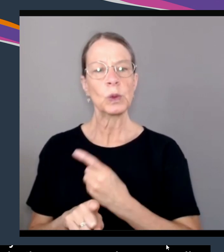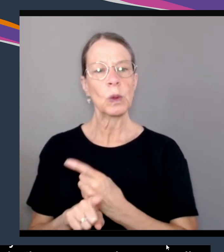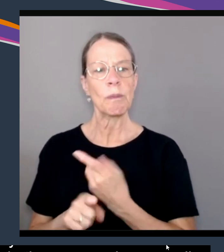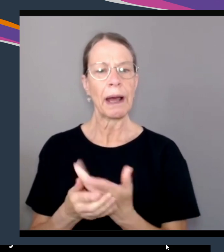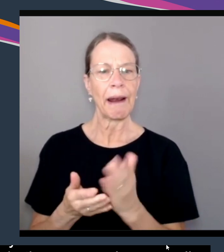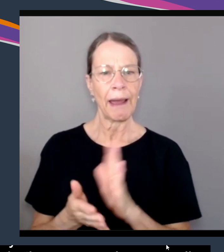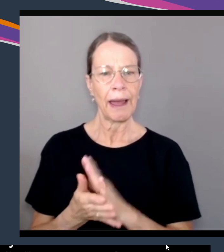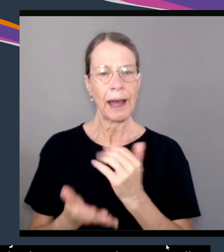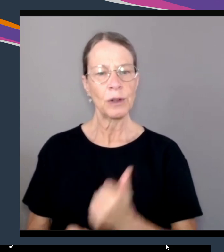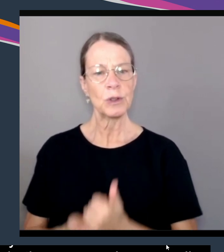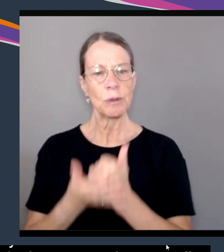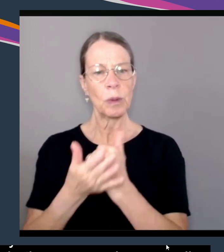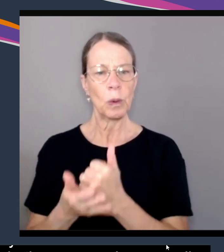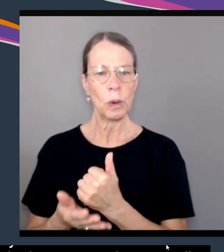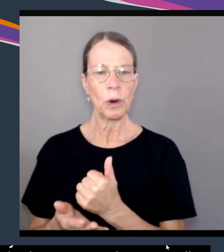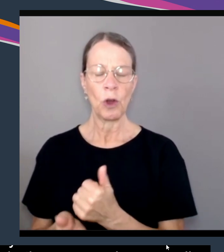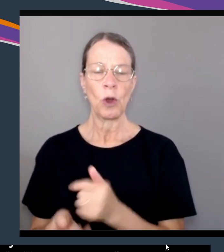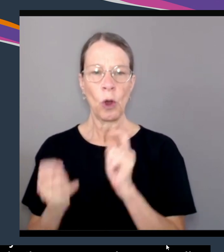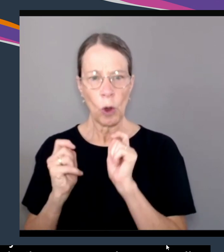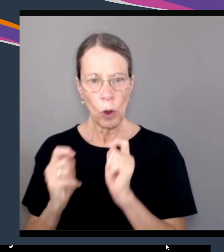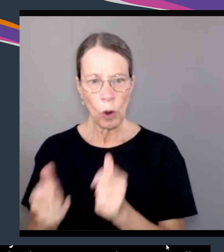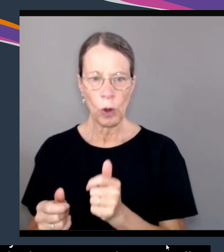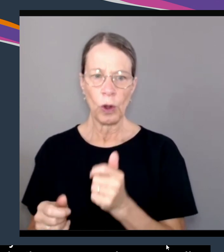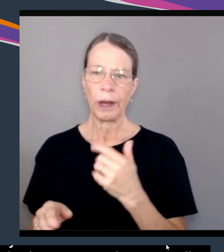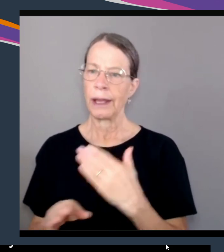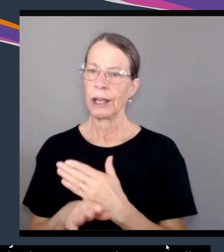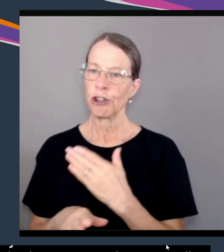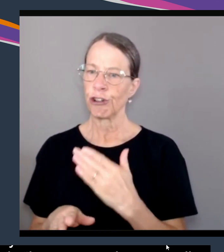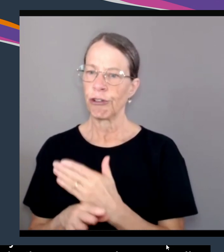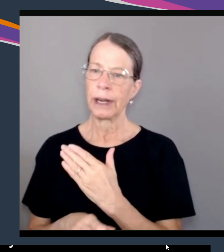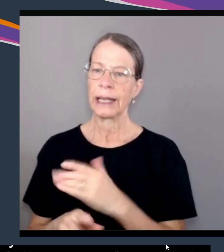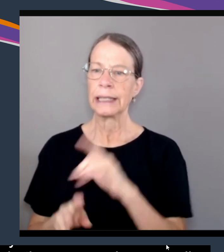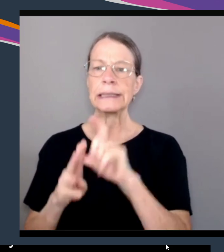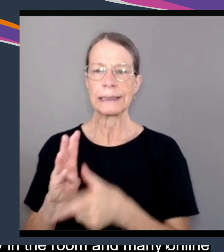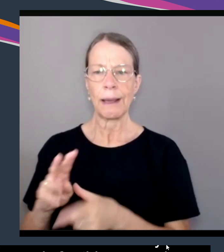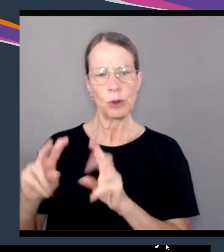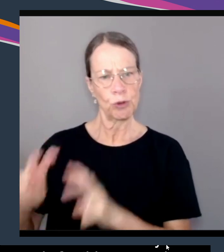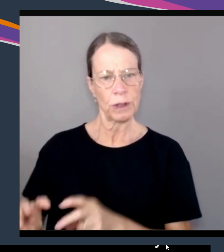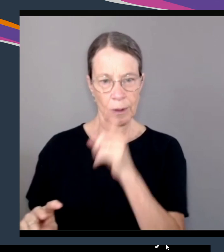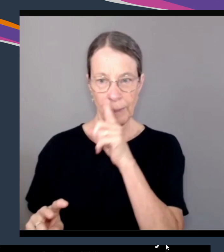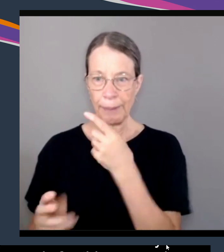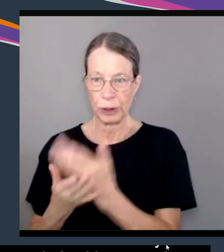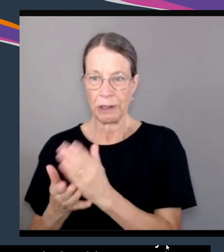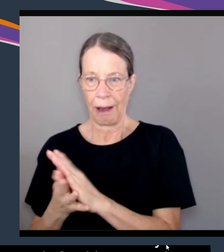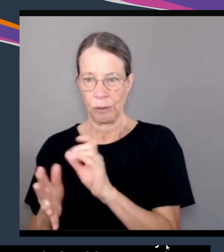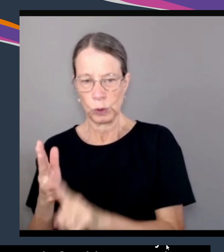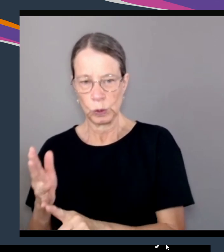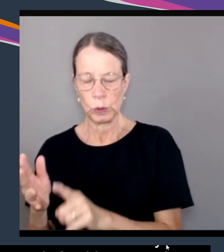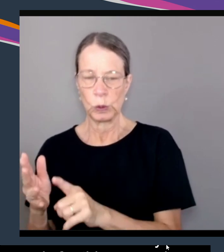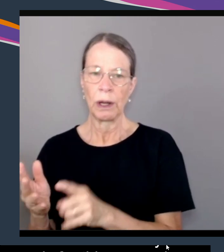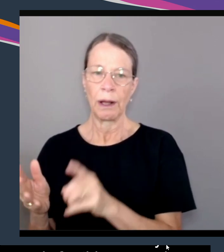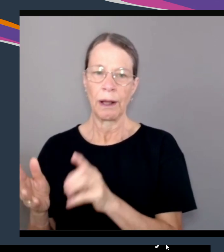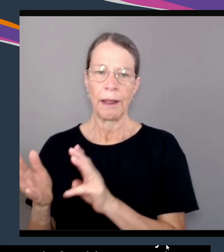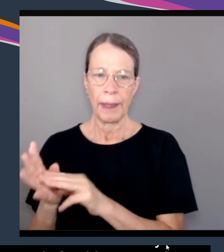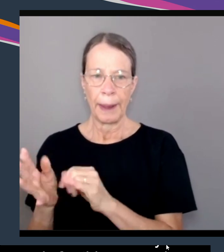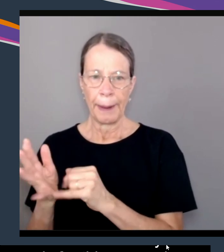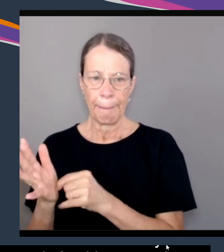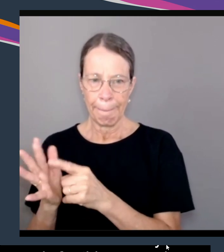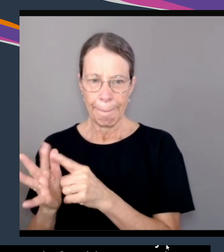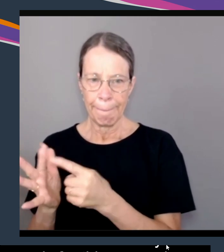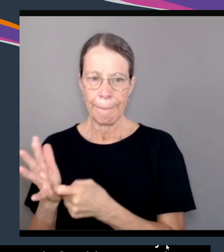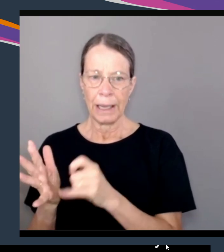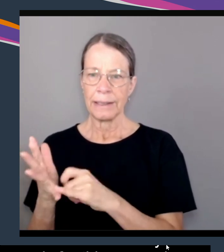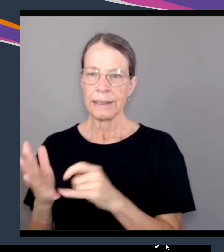supporting disabled early career researchers completing a PhD and Masters of Research studies through the Disability Research